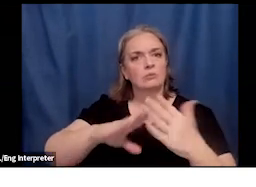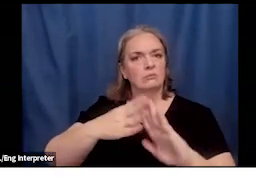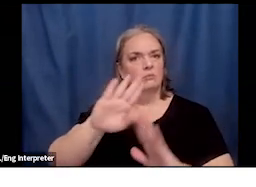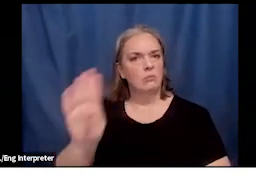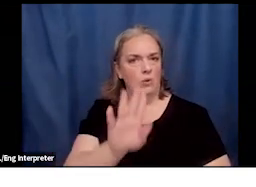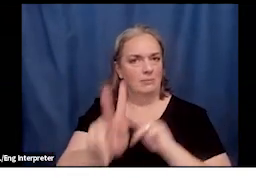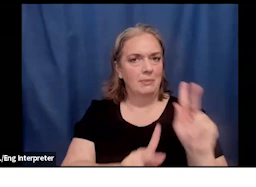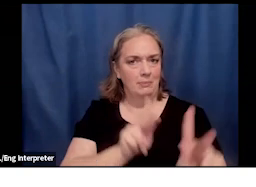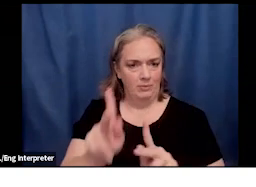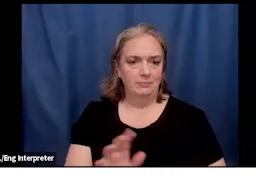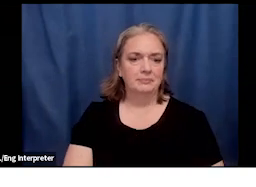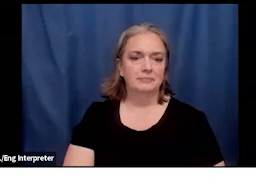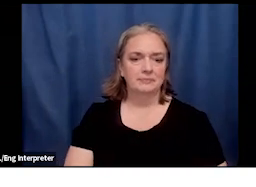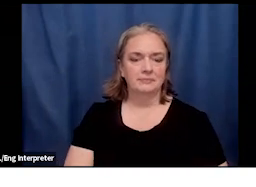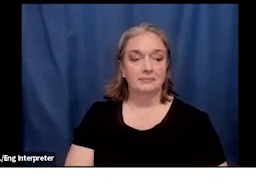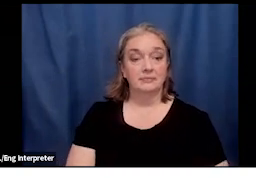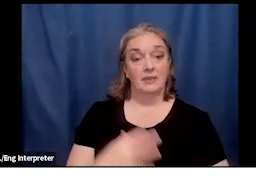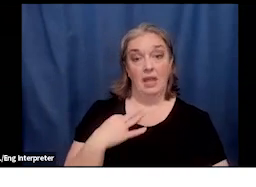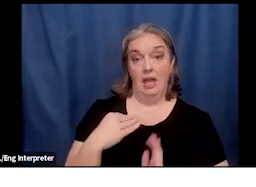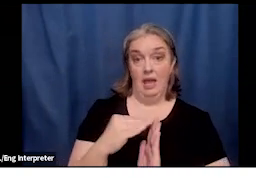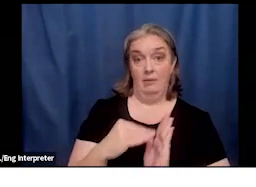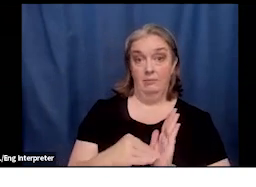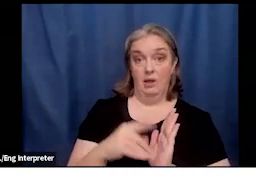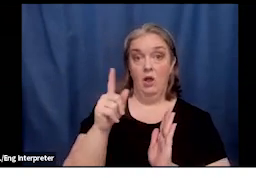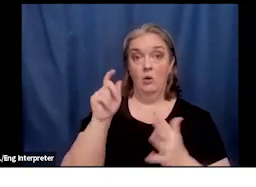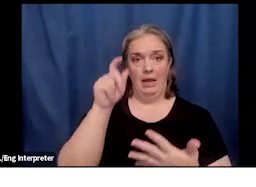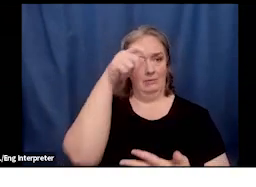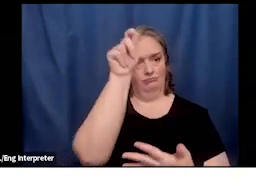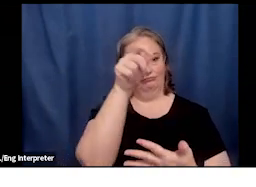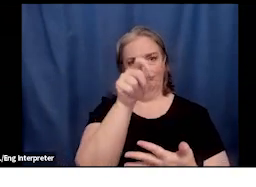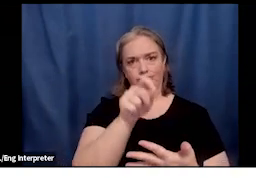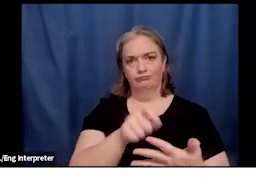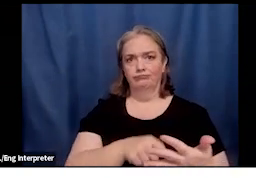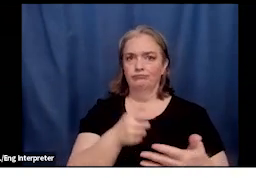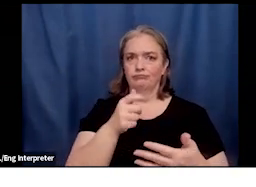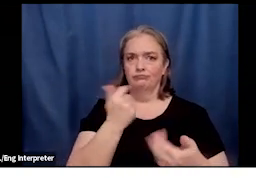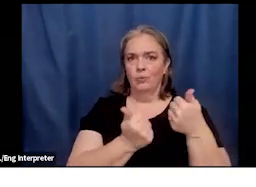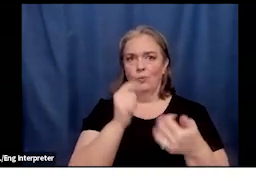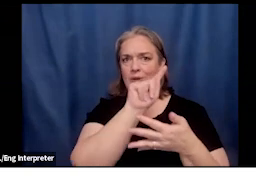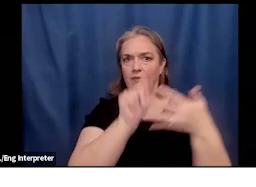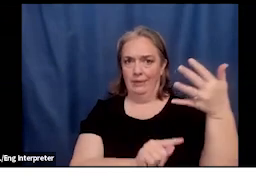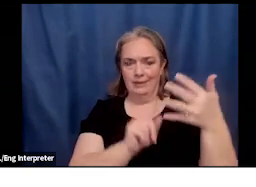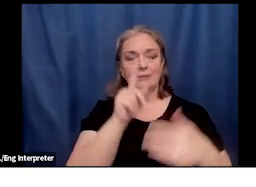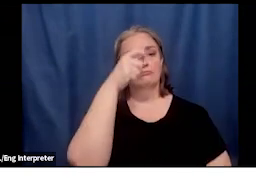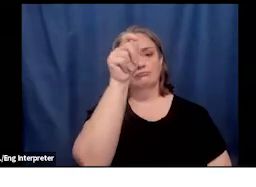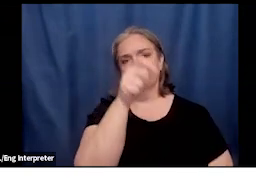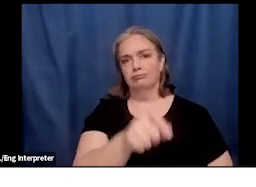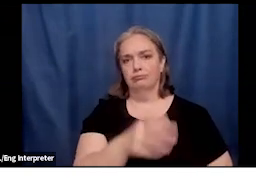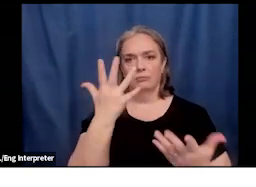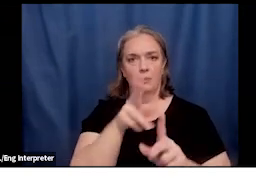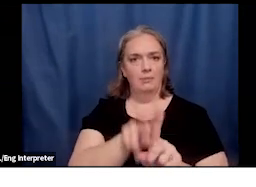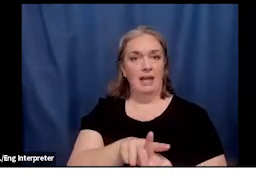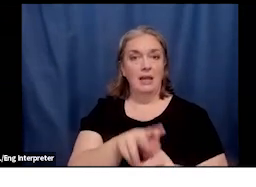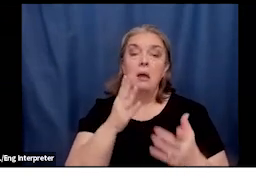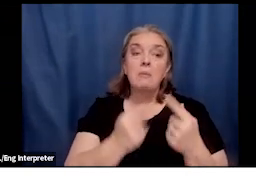On the application itself, you can select all that apply. So your project or program might hit many of these things, or it might